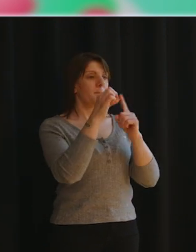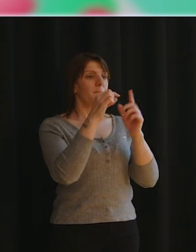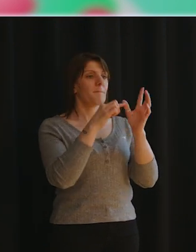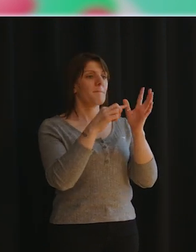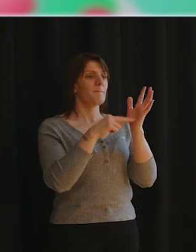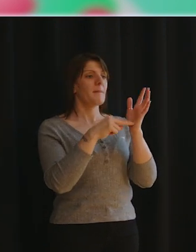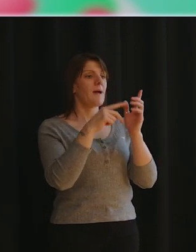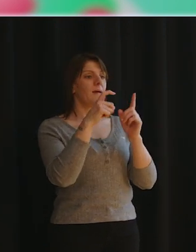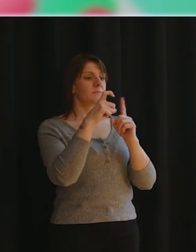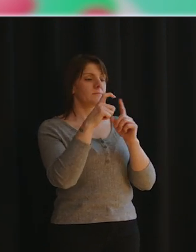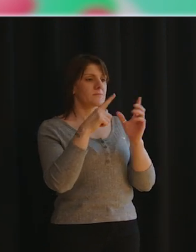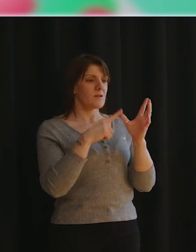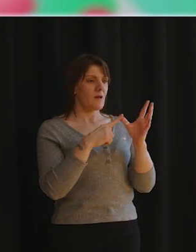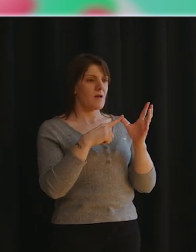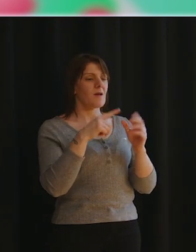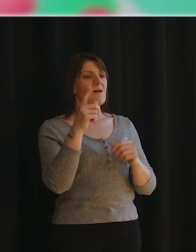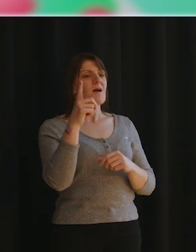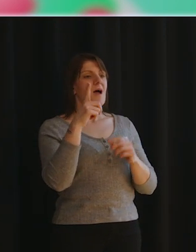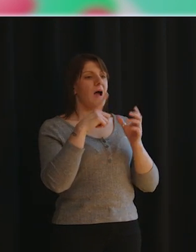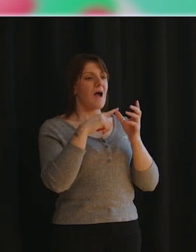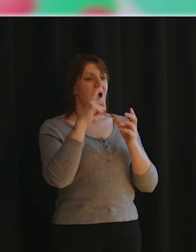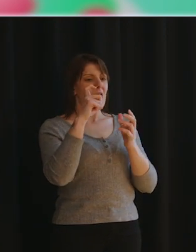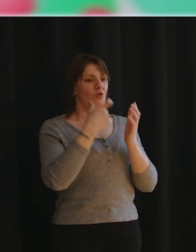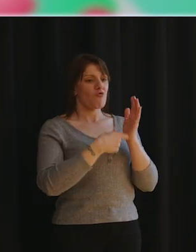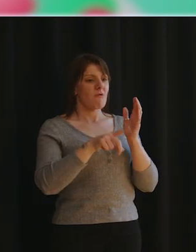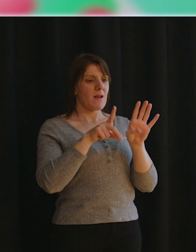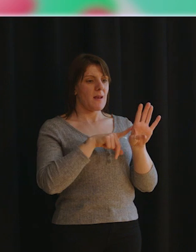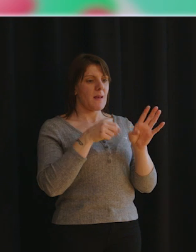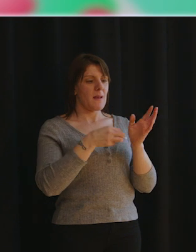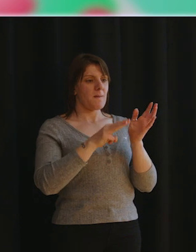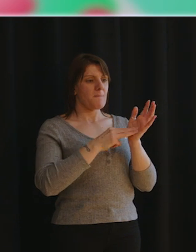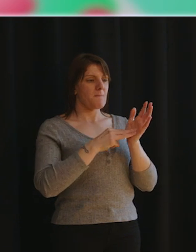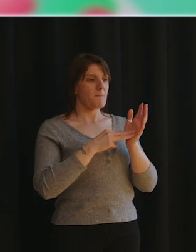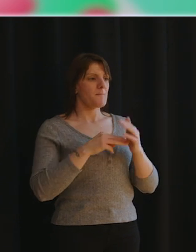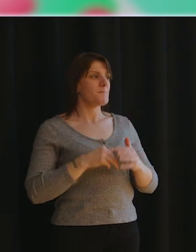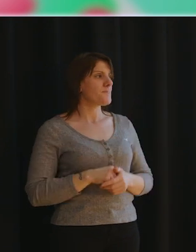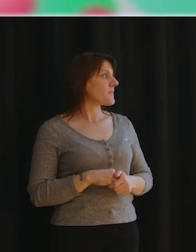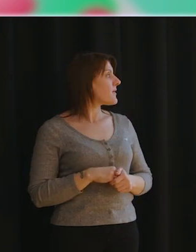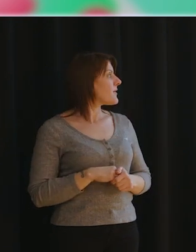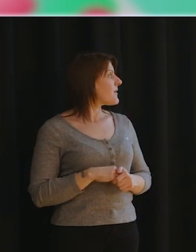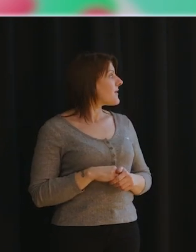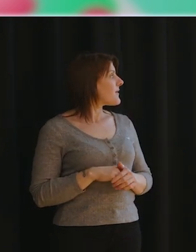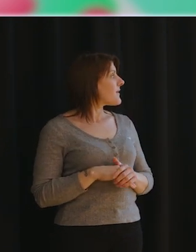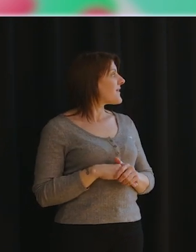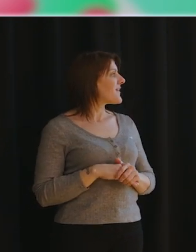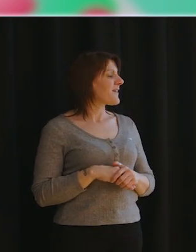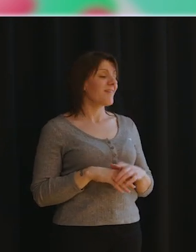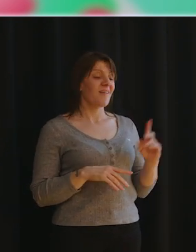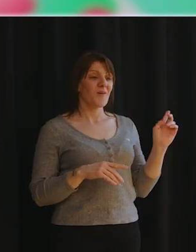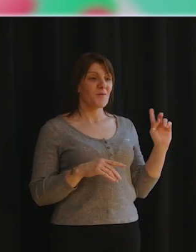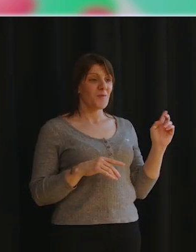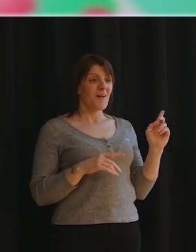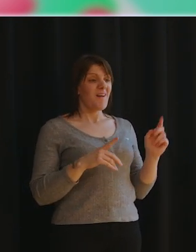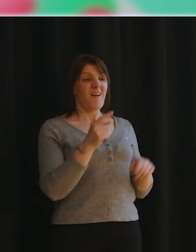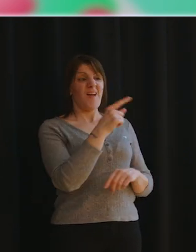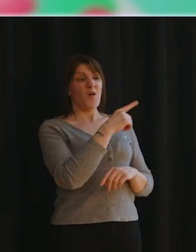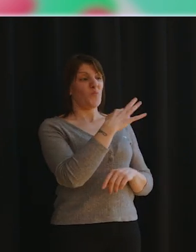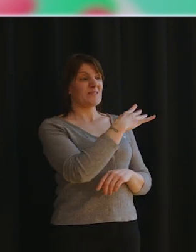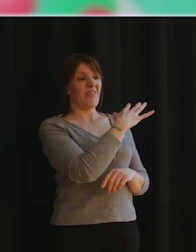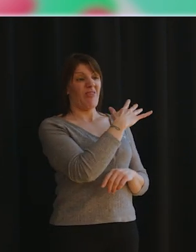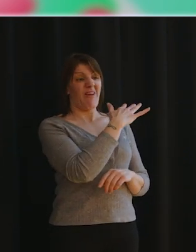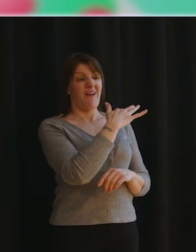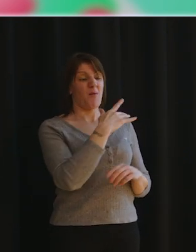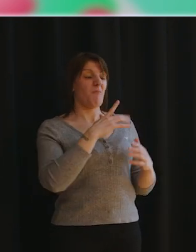acronym. That's why there was a panda on that previous page. Okay. It wasn't just there because I've got a mild obsession with loving